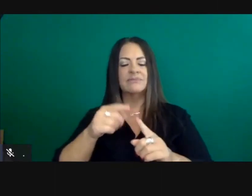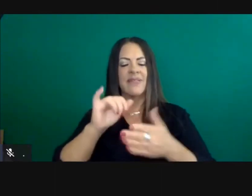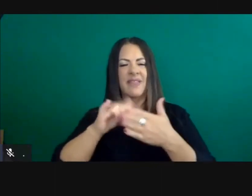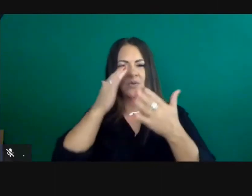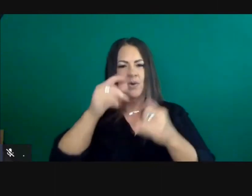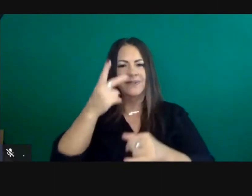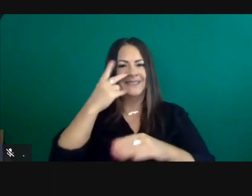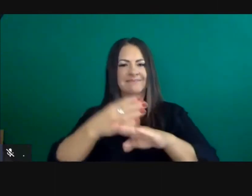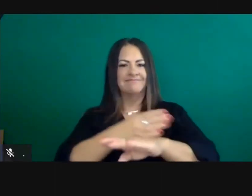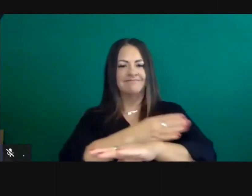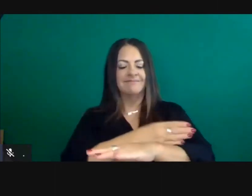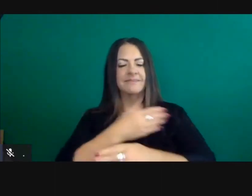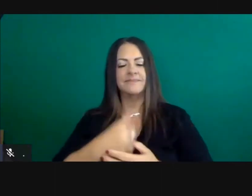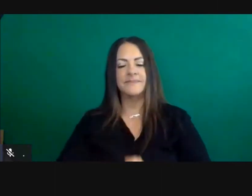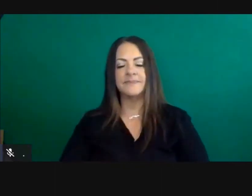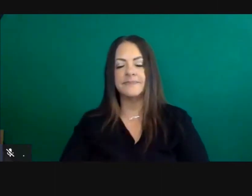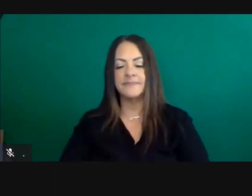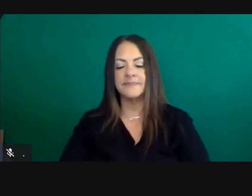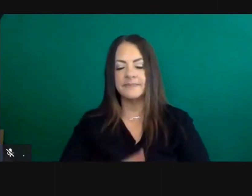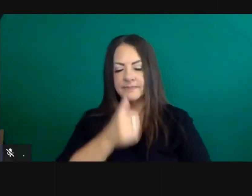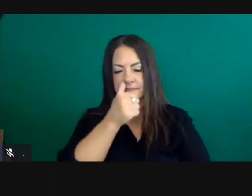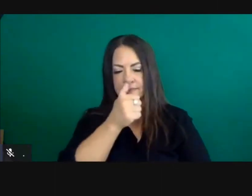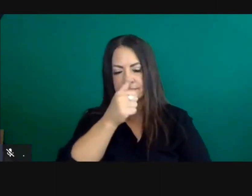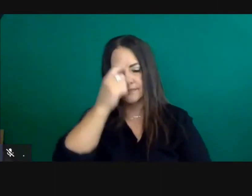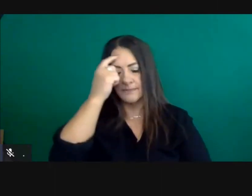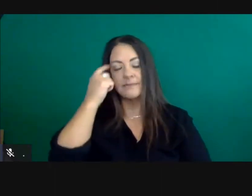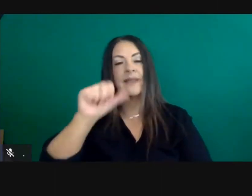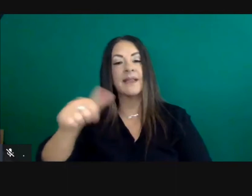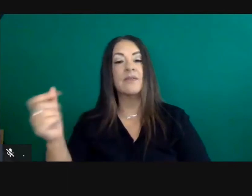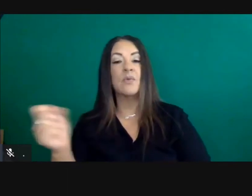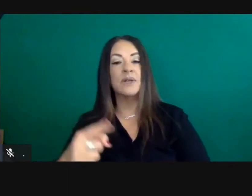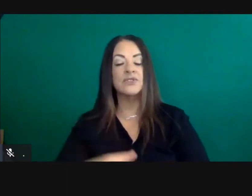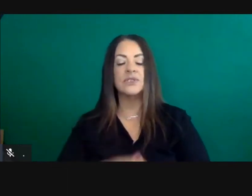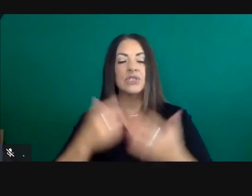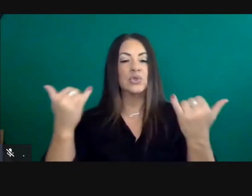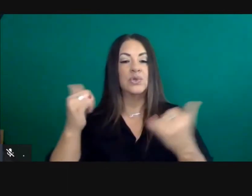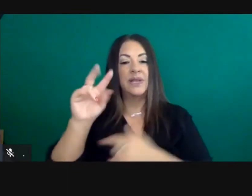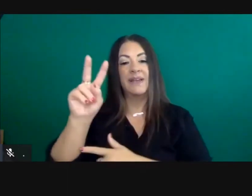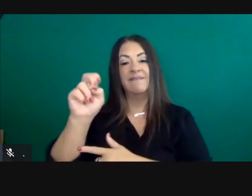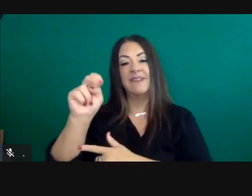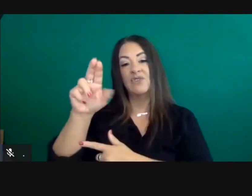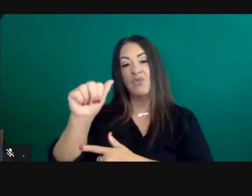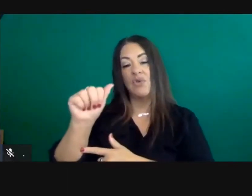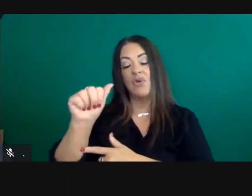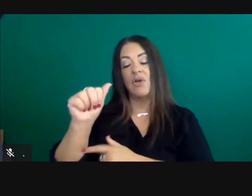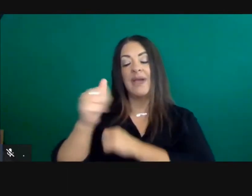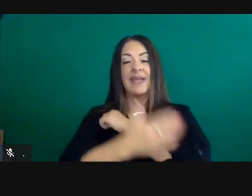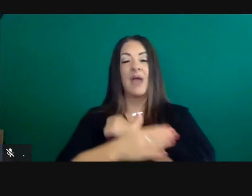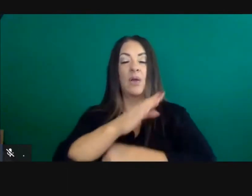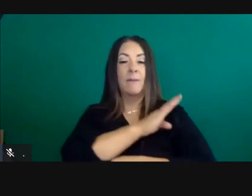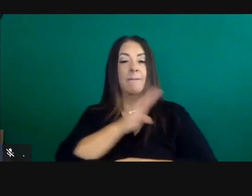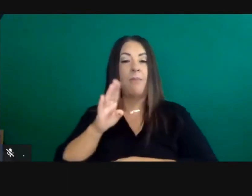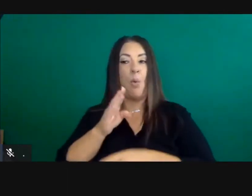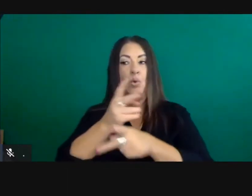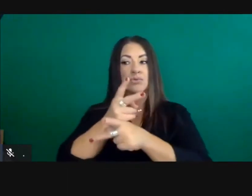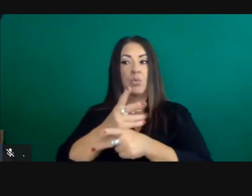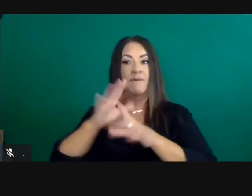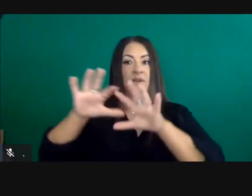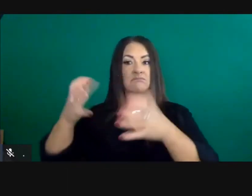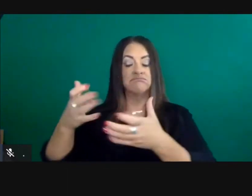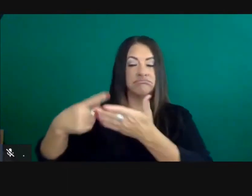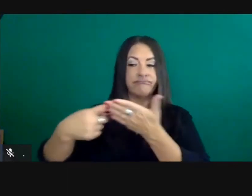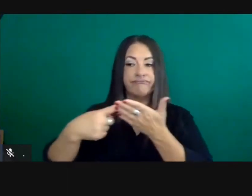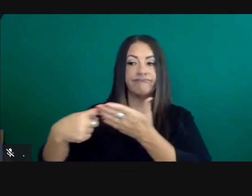Yes, sir. So today at the Ventura County Board of Supervisors meeting, there was discussion about the